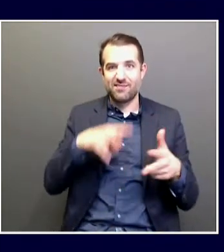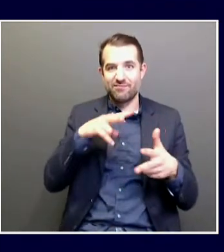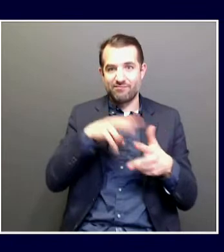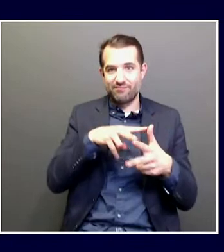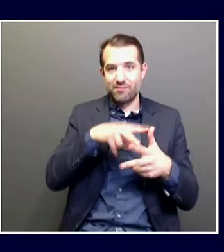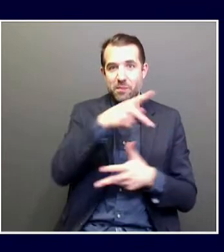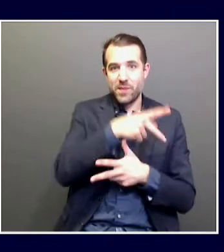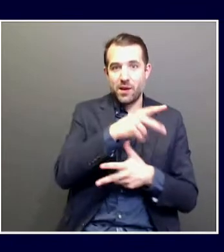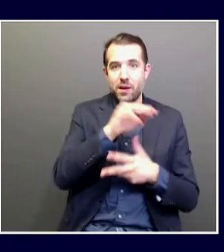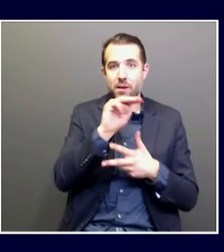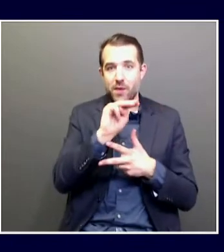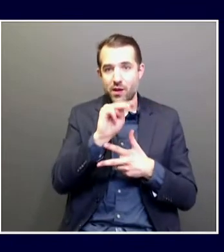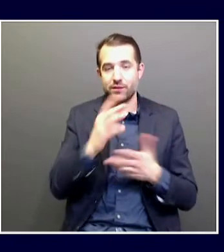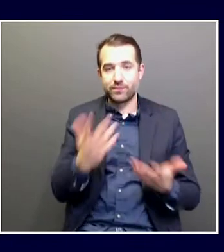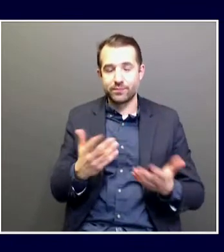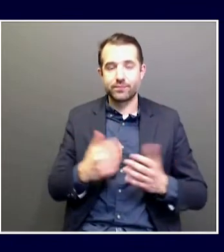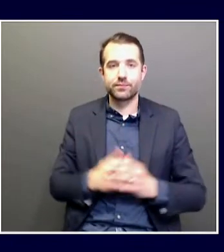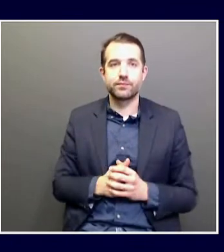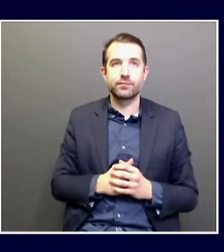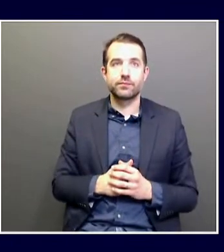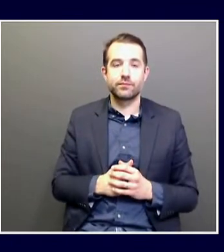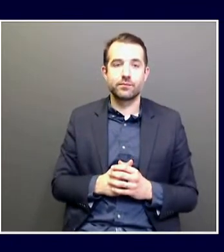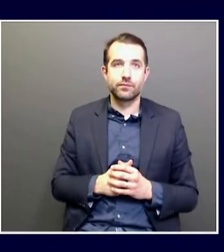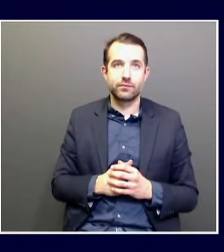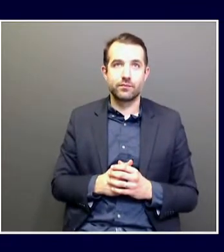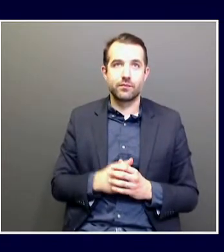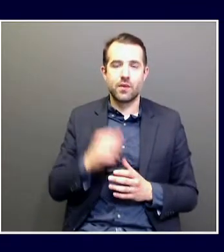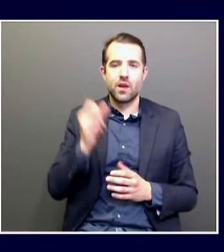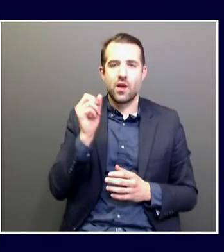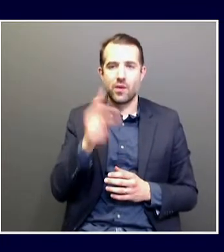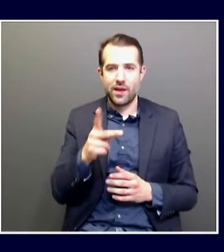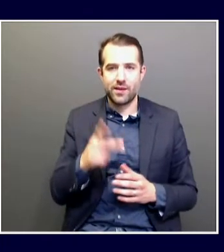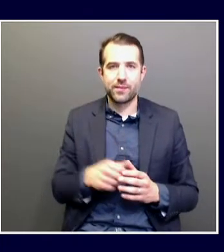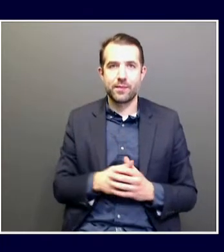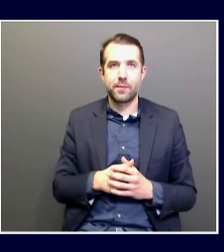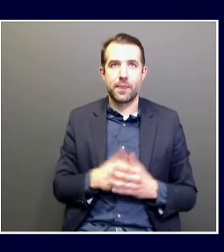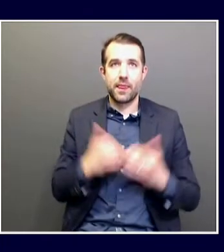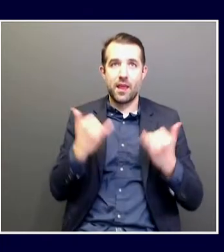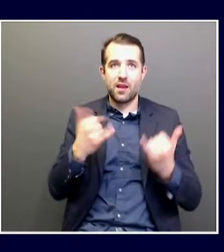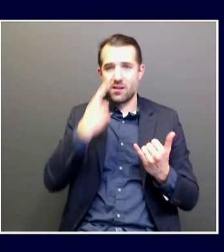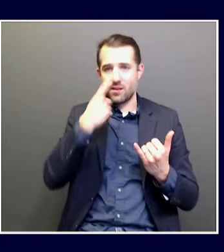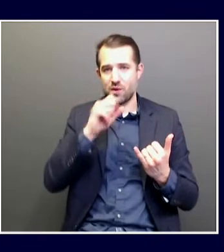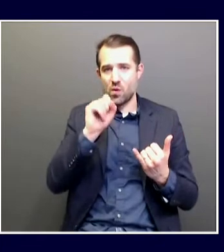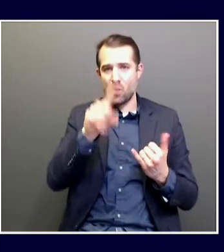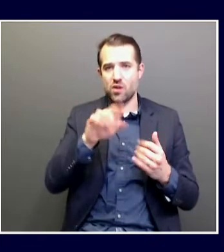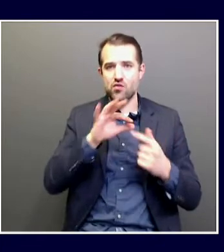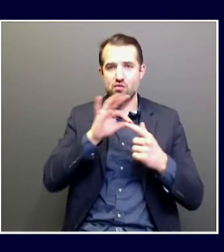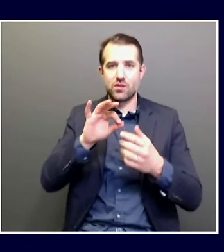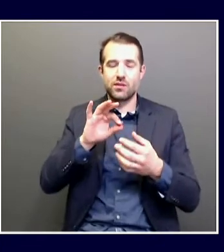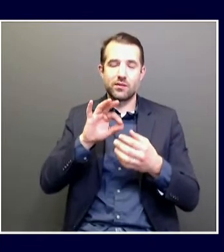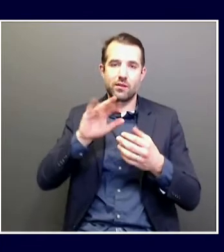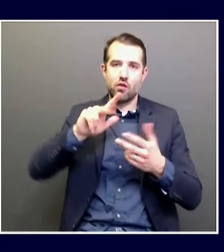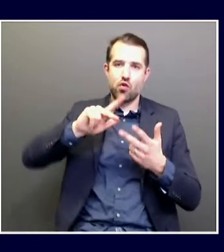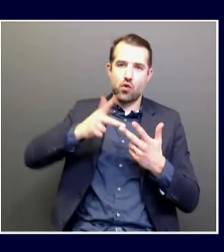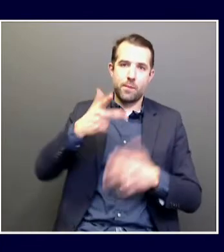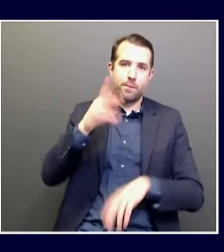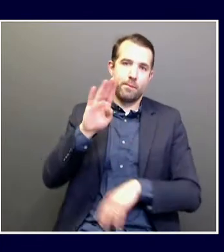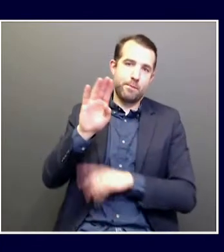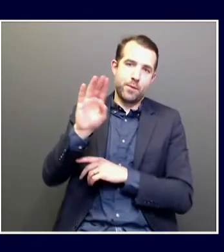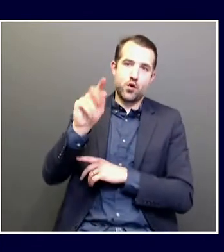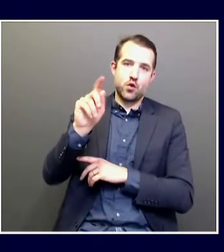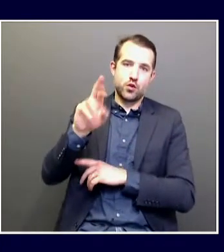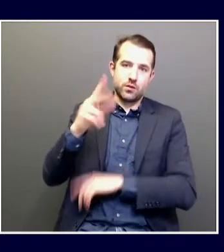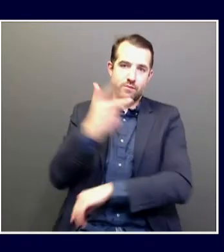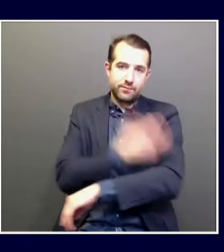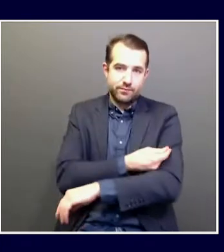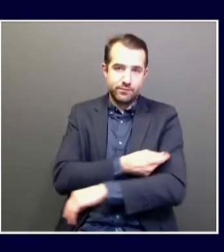Then my other question is just about the boosters, because there has been so much focus, especially from you and other healthcare officials, about